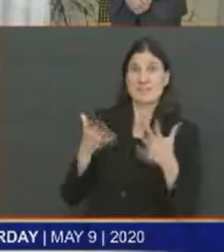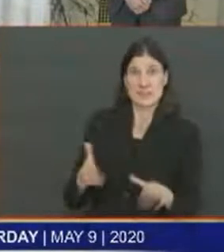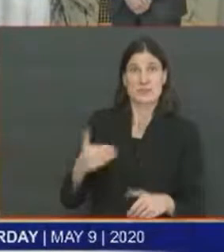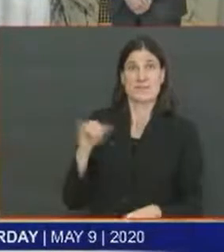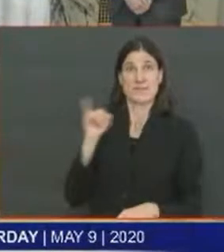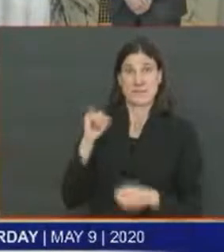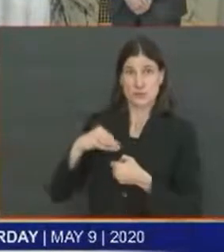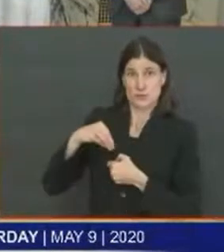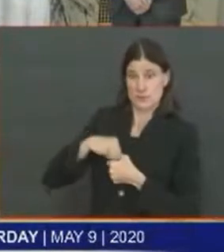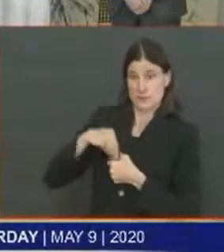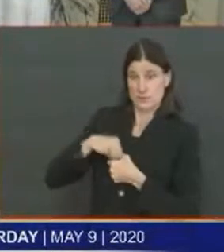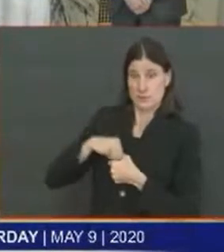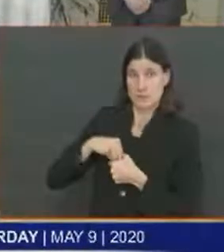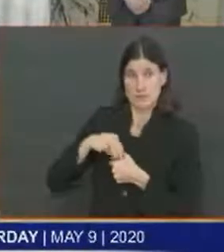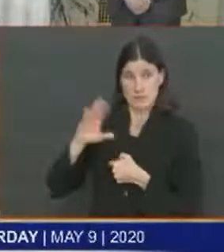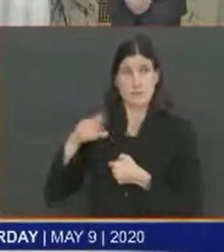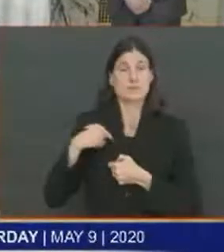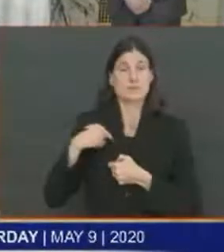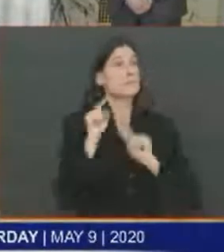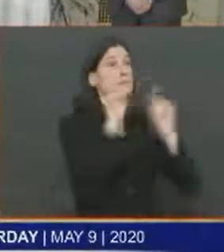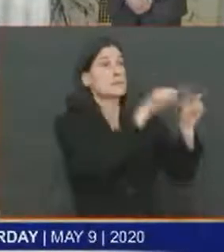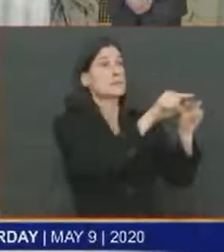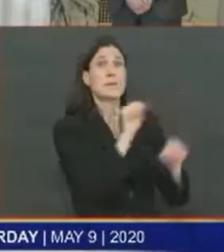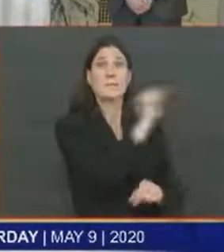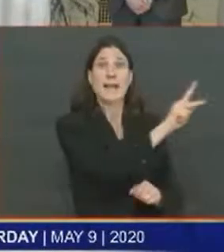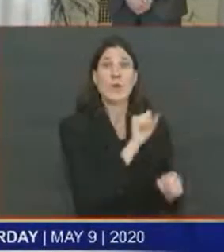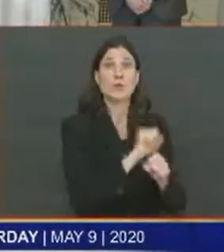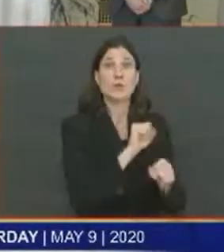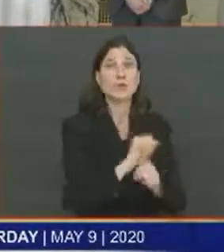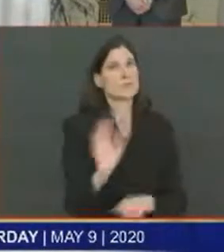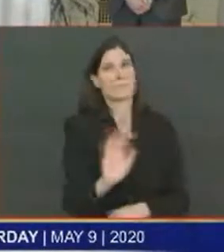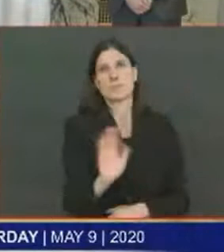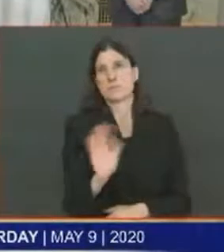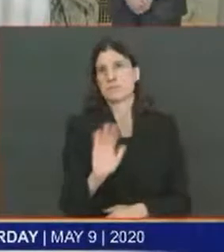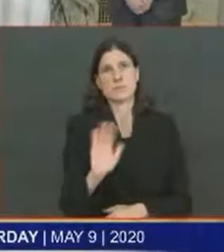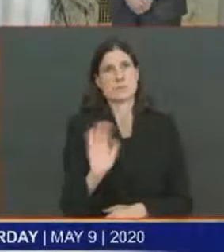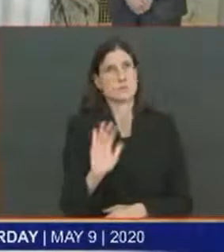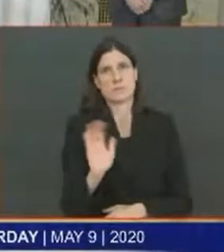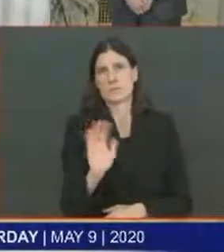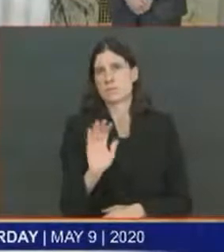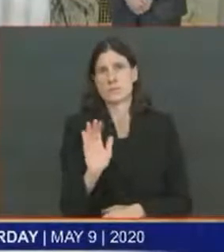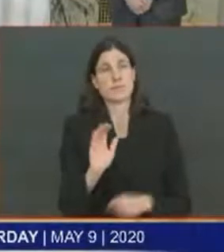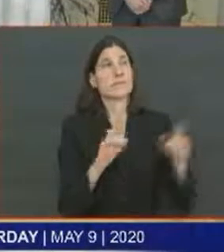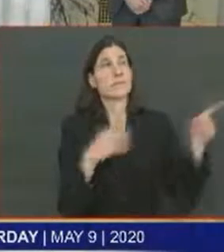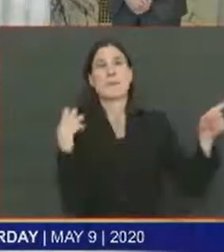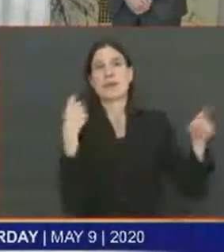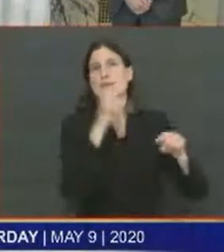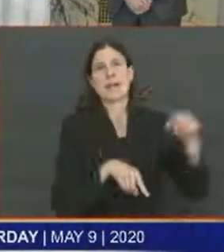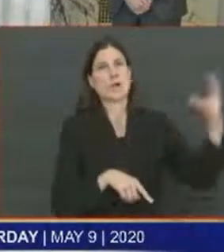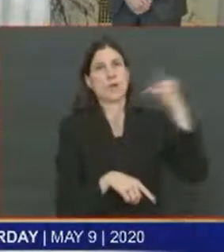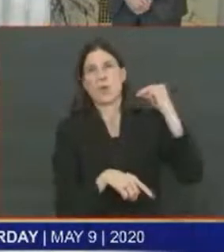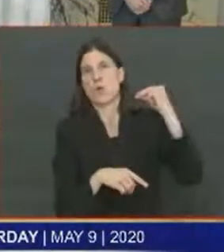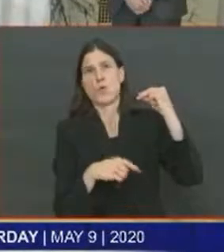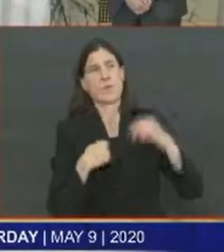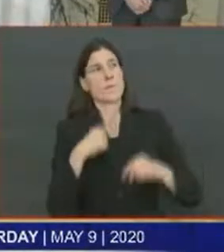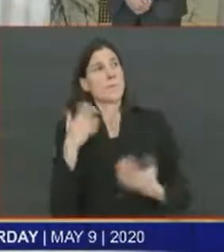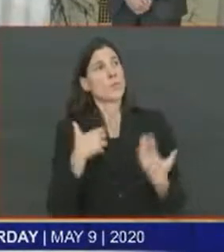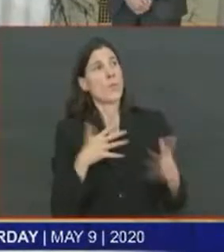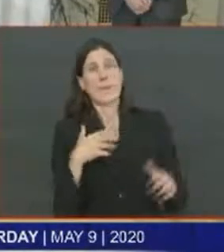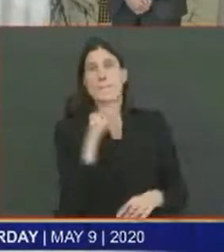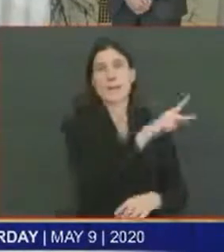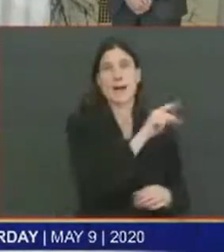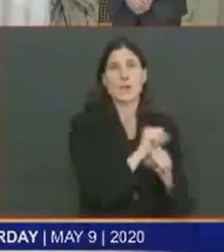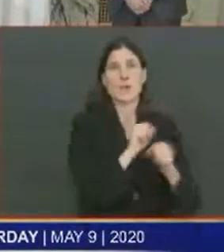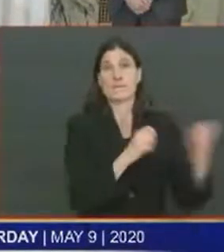workplace. That is the responsibility of the employer and the employee, but the employer, in order to